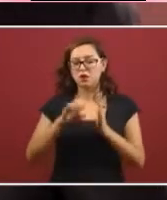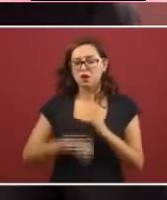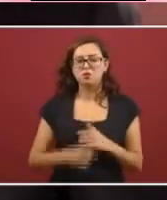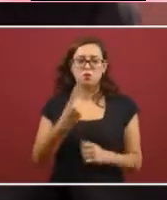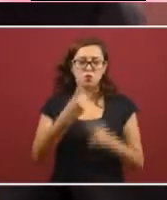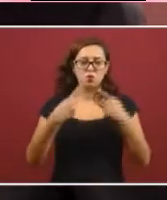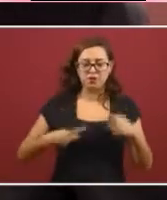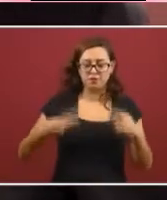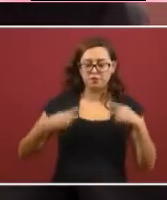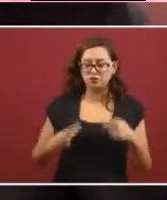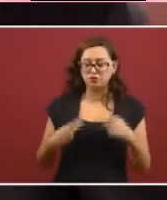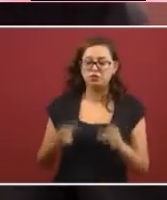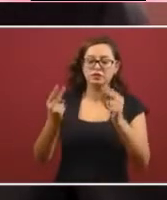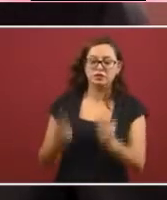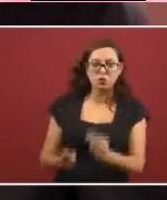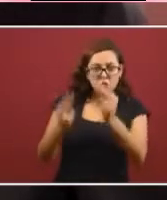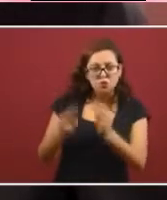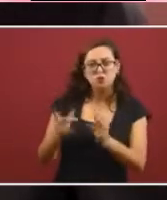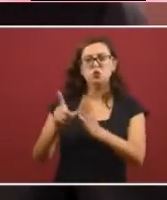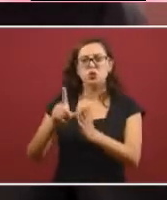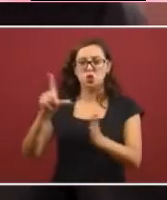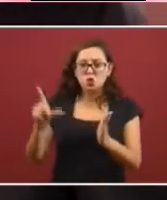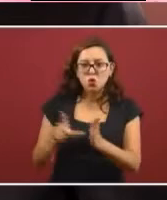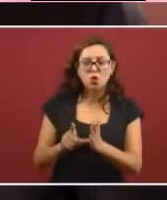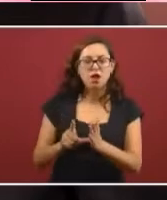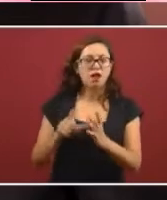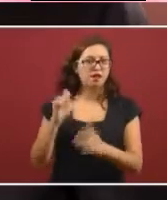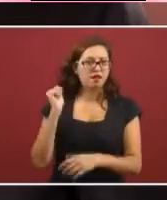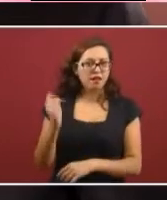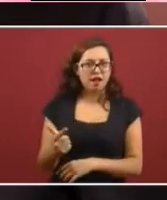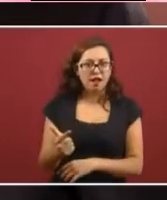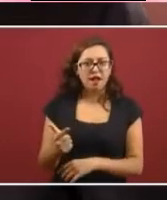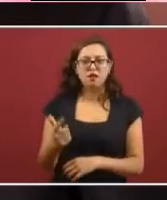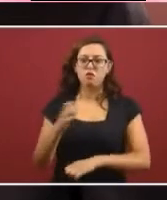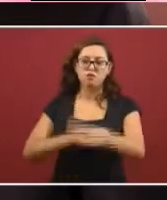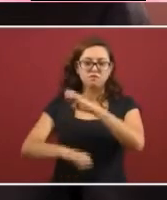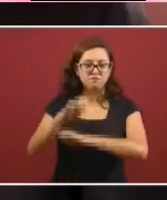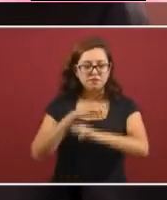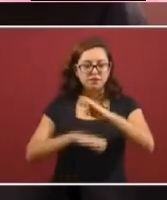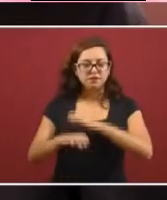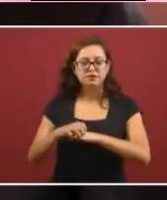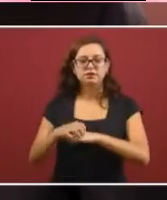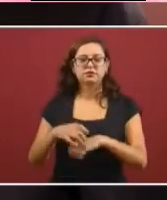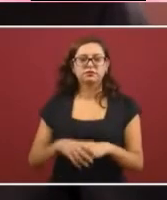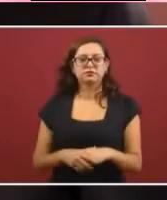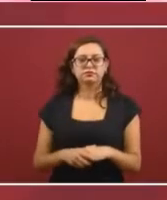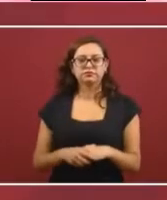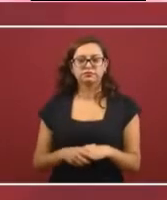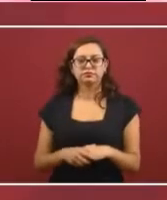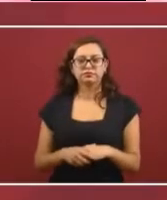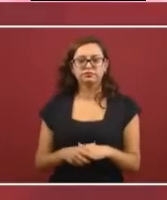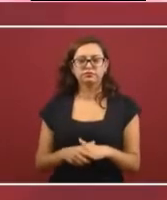that one that has a business or establishment, commercial establishment or business,